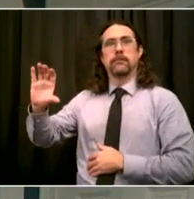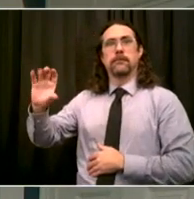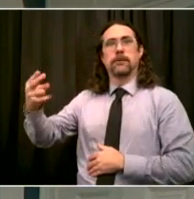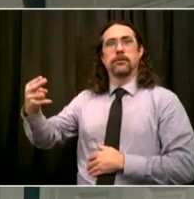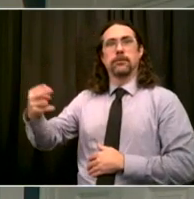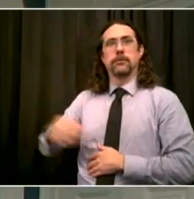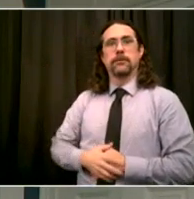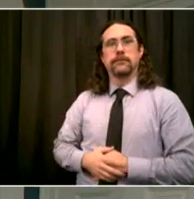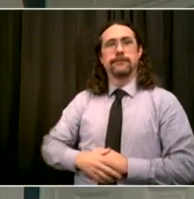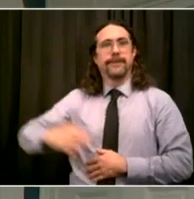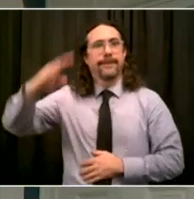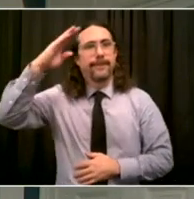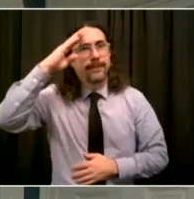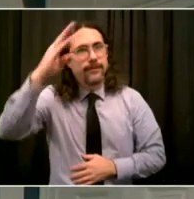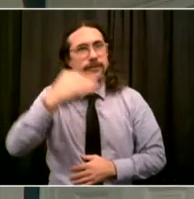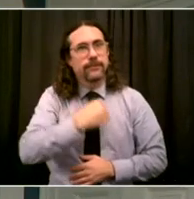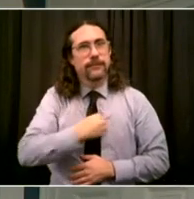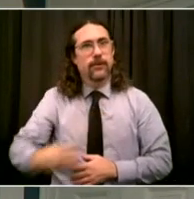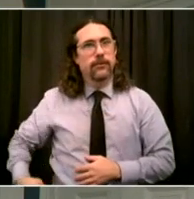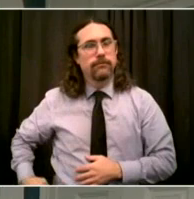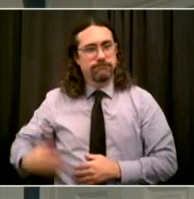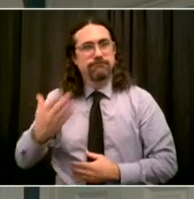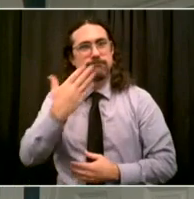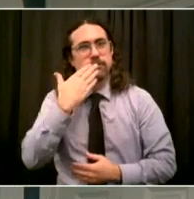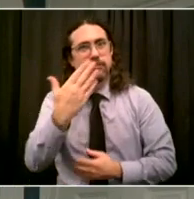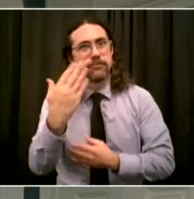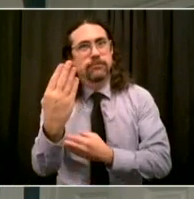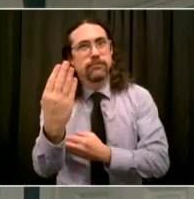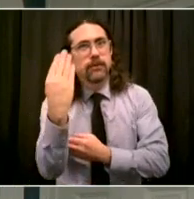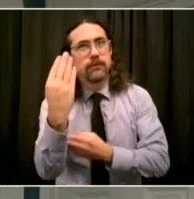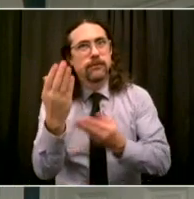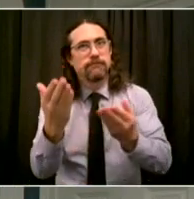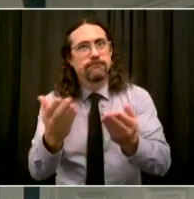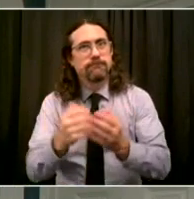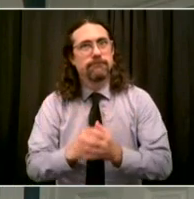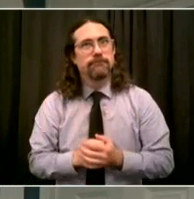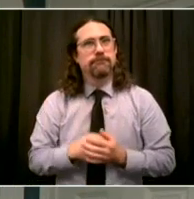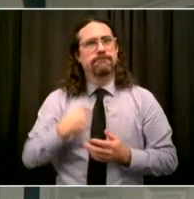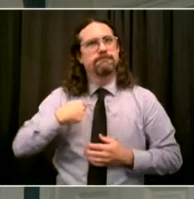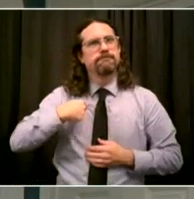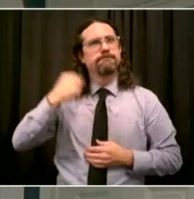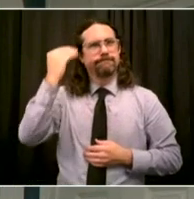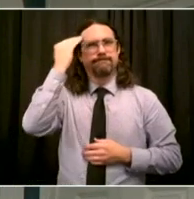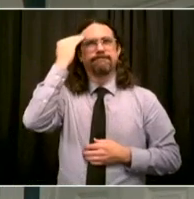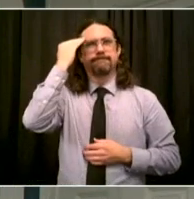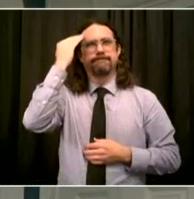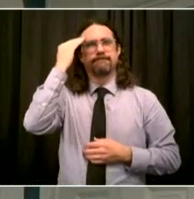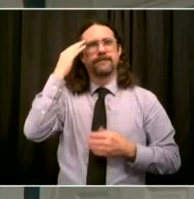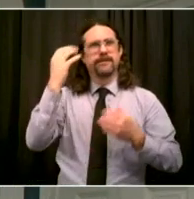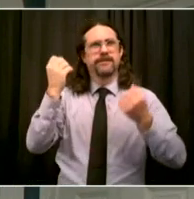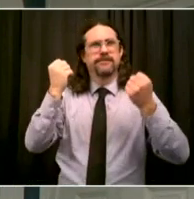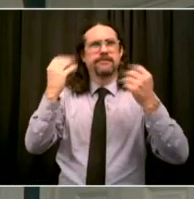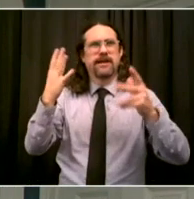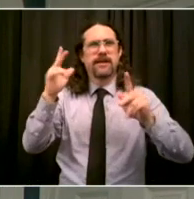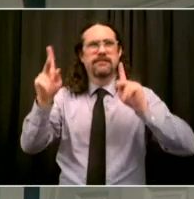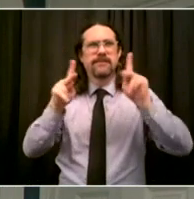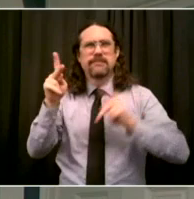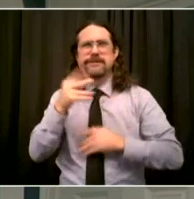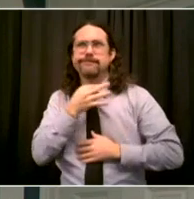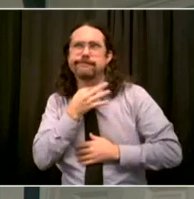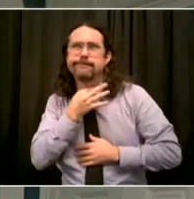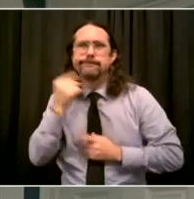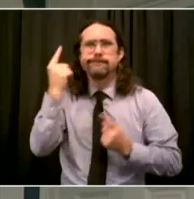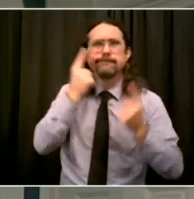the 2% threshold in the 7-day average would trigger any restaurant closures. But I wonder if